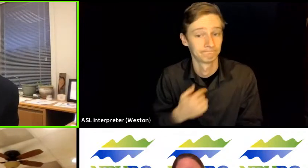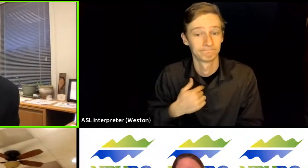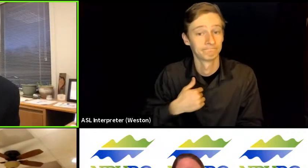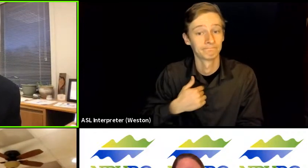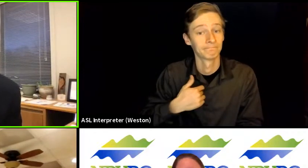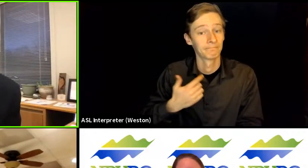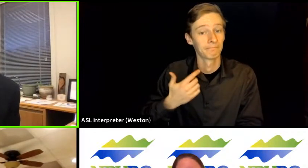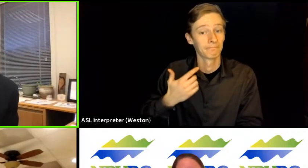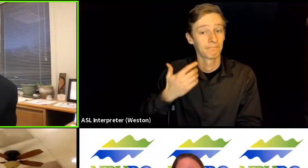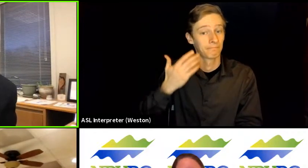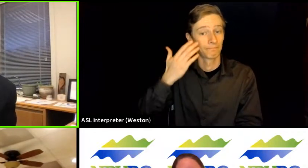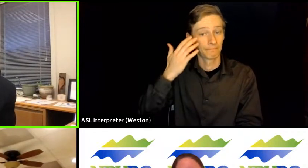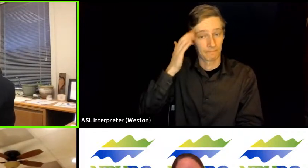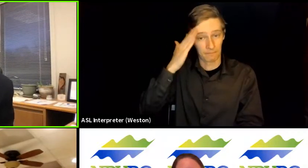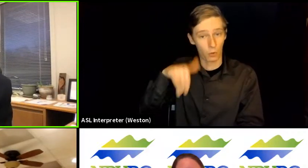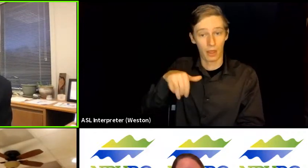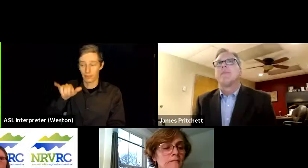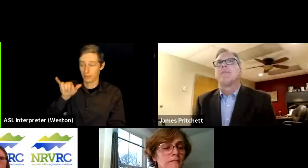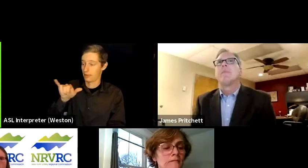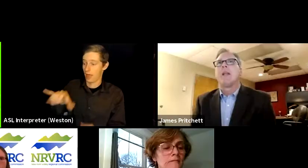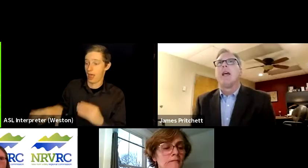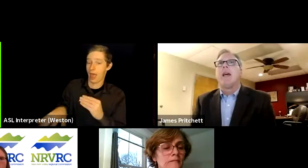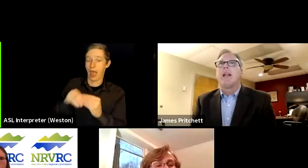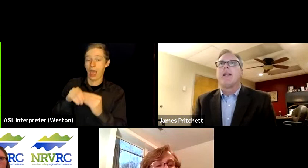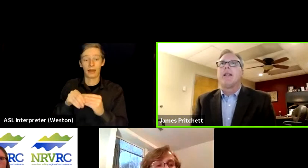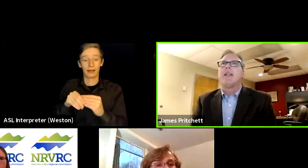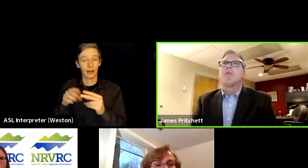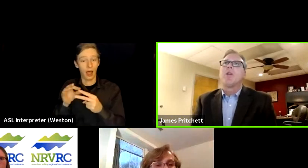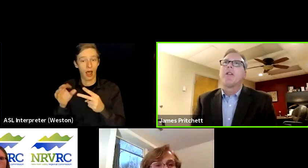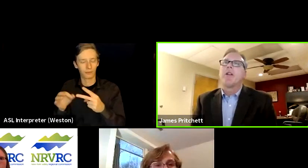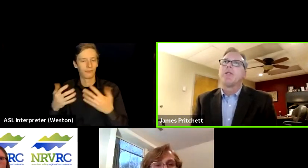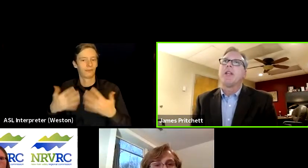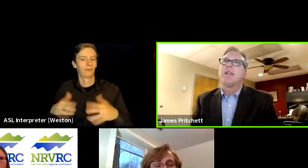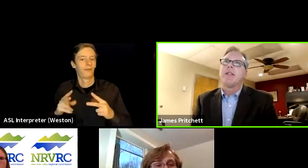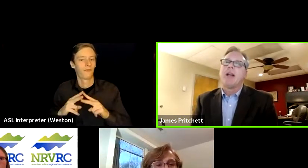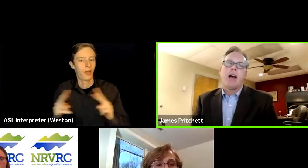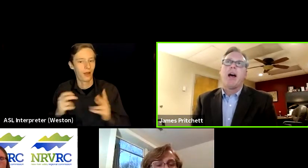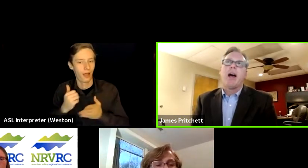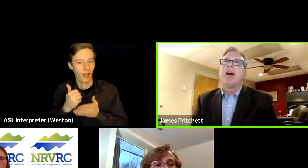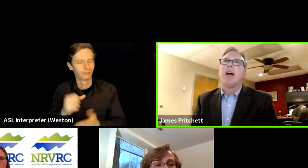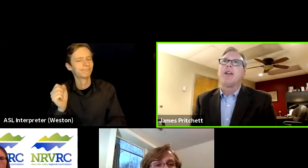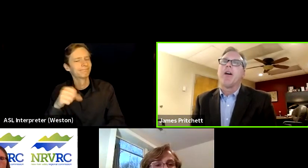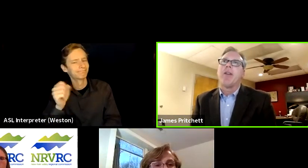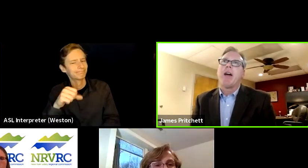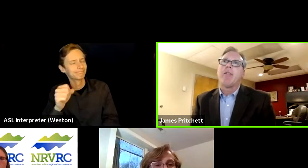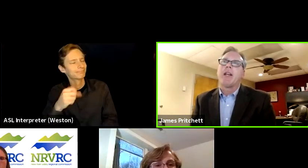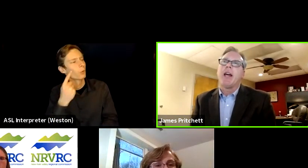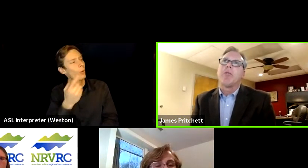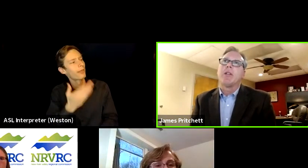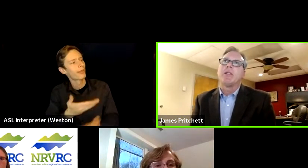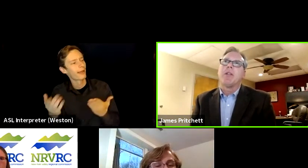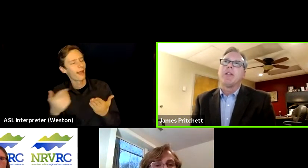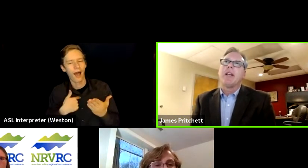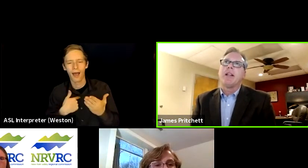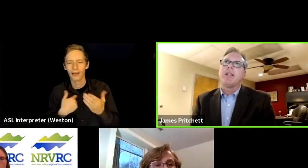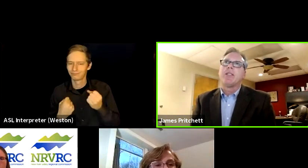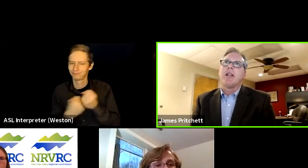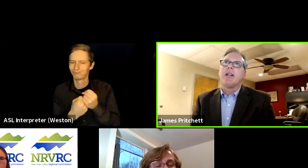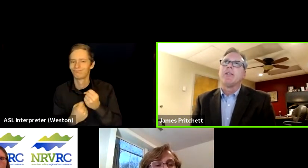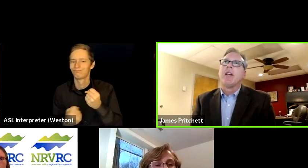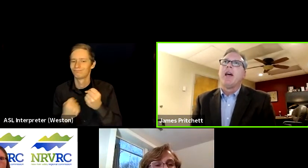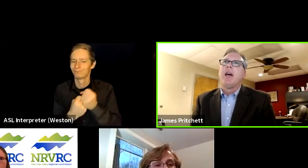added avenue has got to be very helpful for folks. It is one of those things that I've advocated with some of the